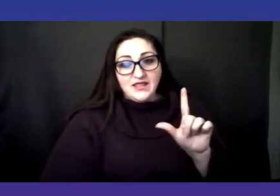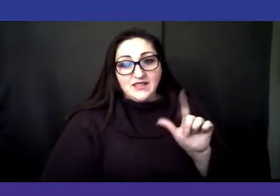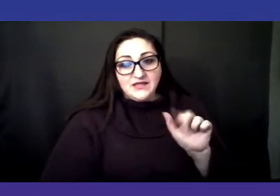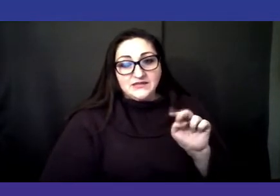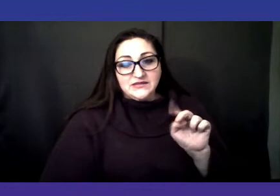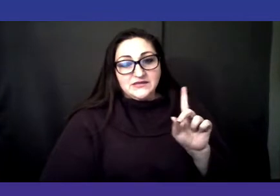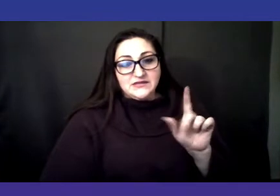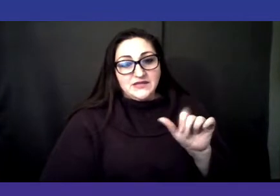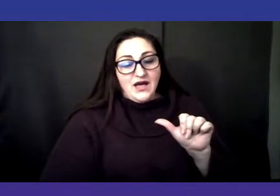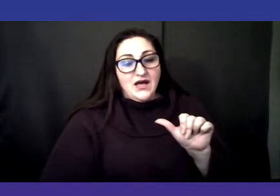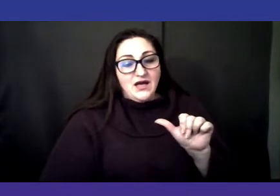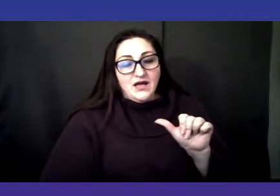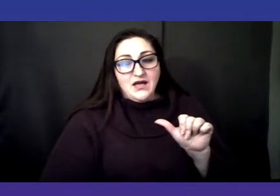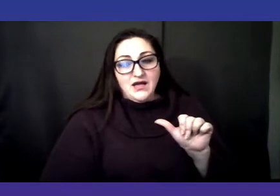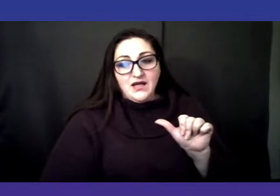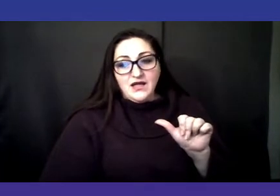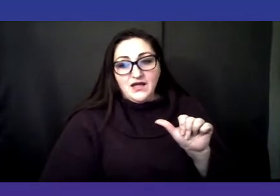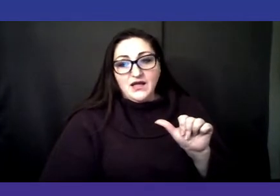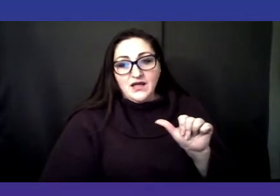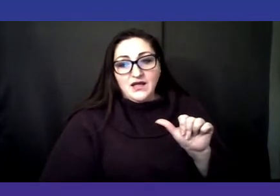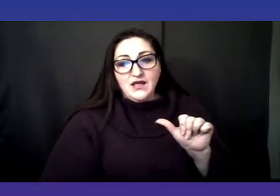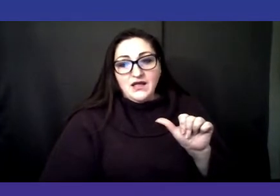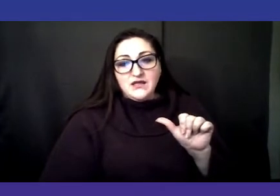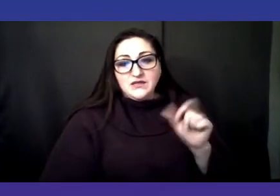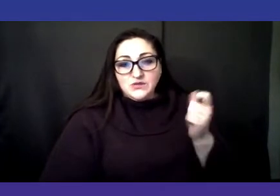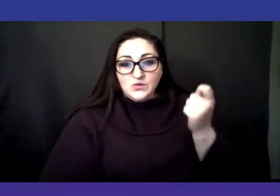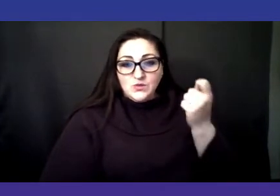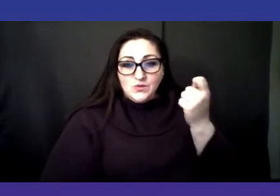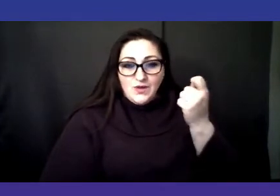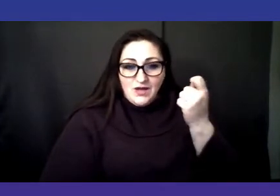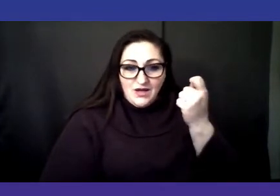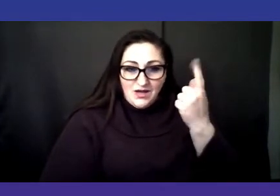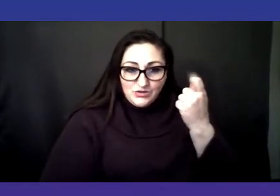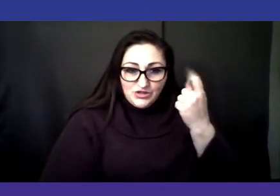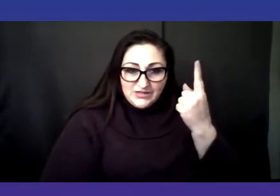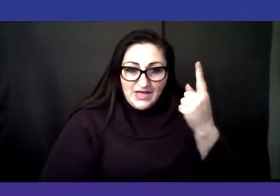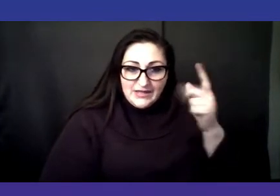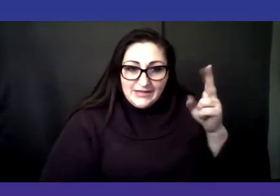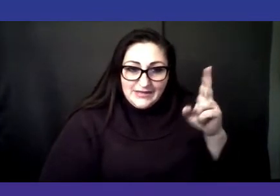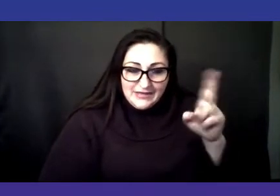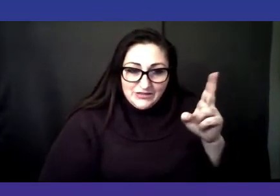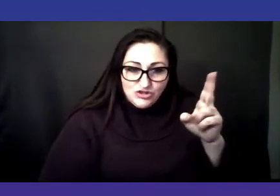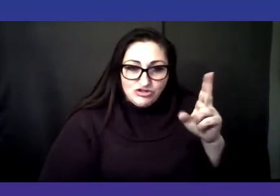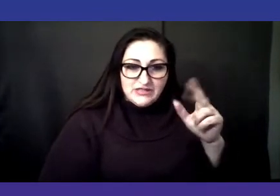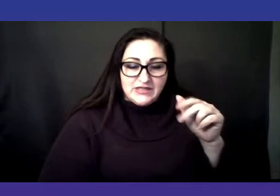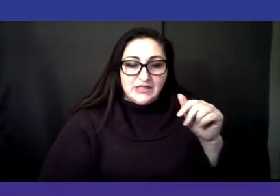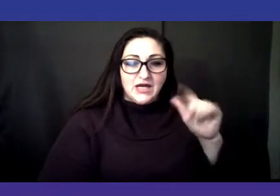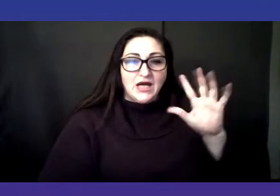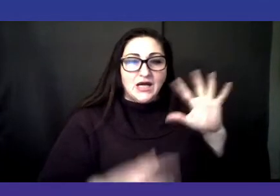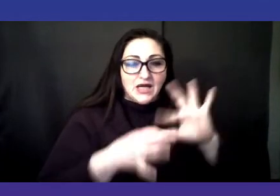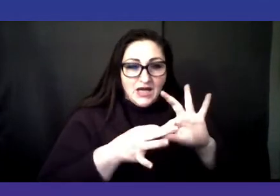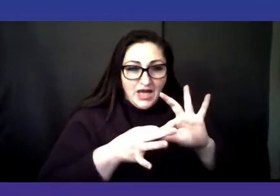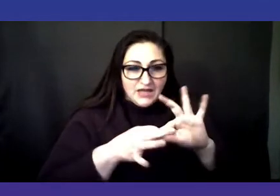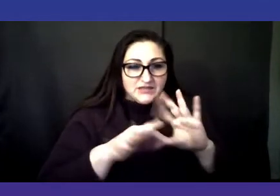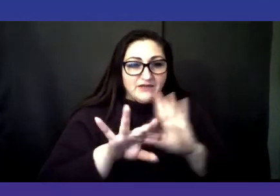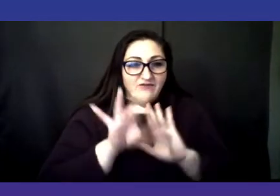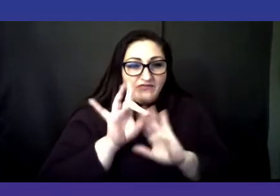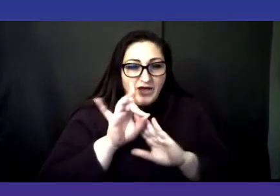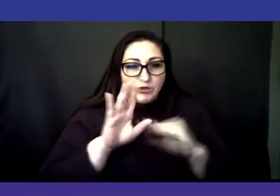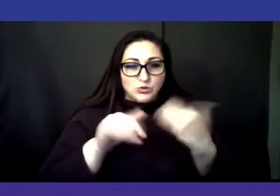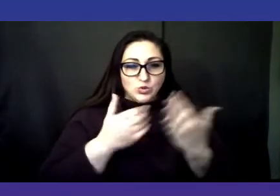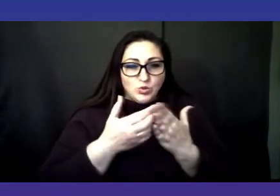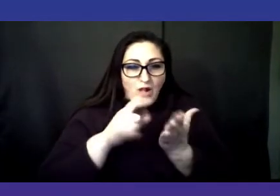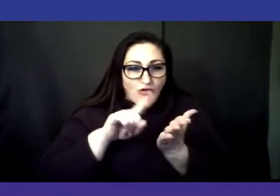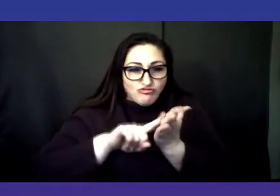Building on what Perel said, understanding history, right? And really understanding, connecting, finding, doing the research, exploring, all of